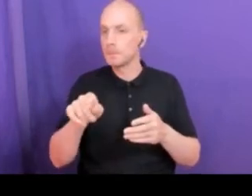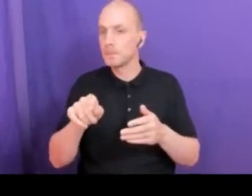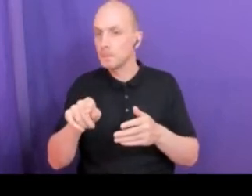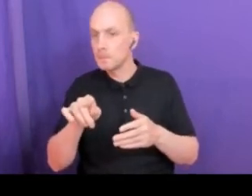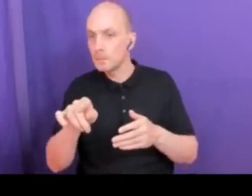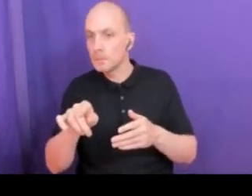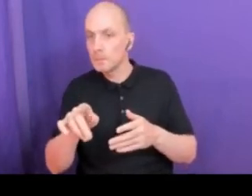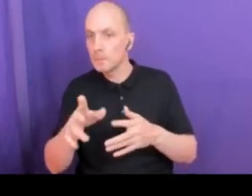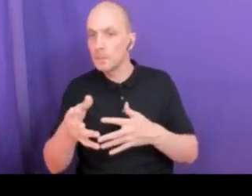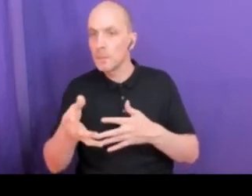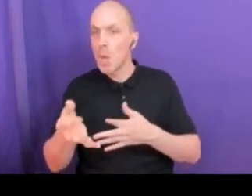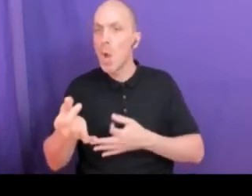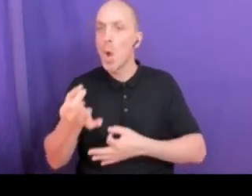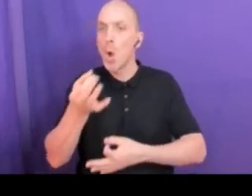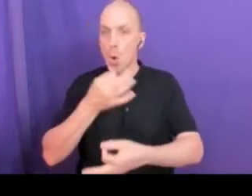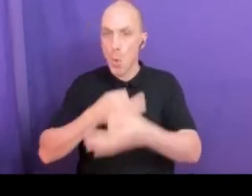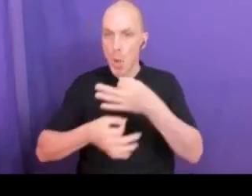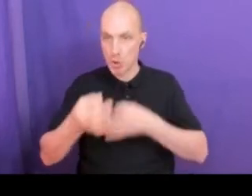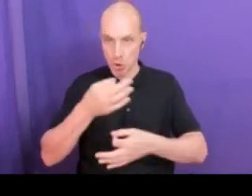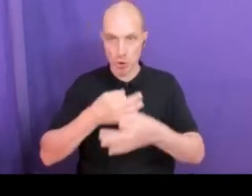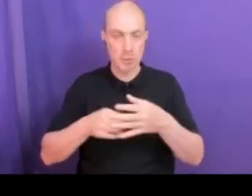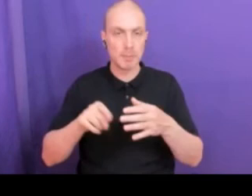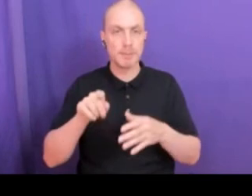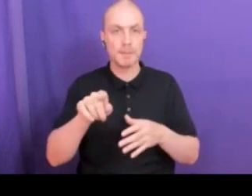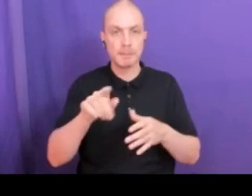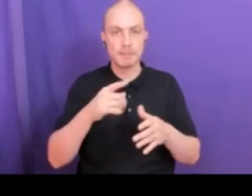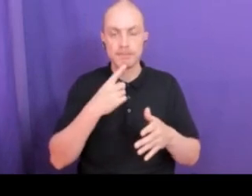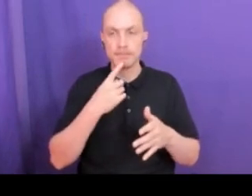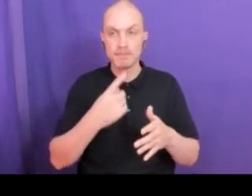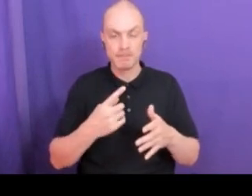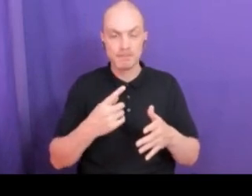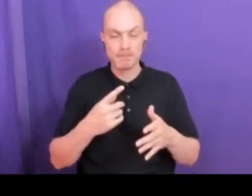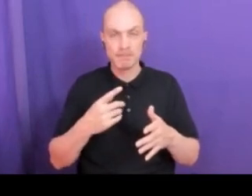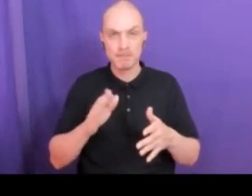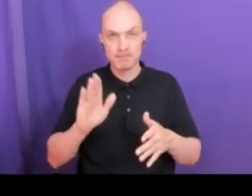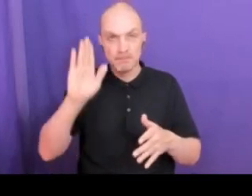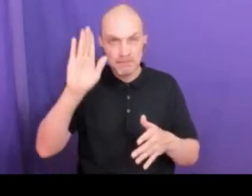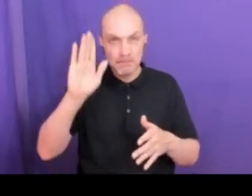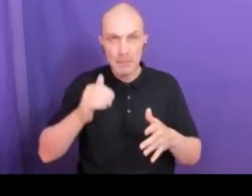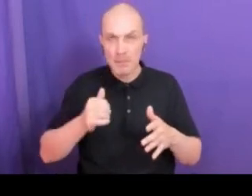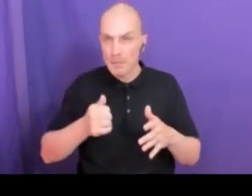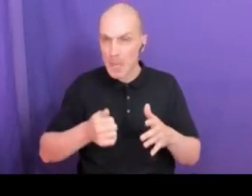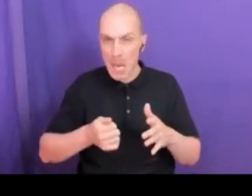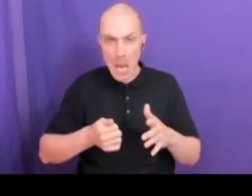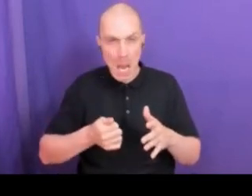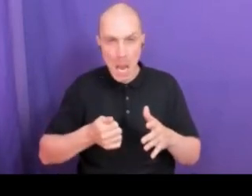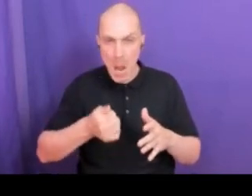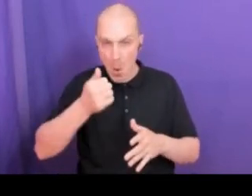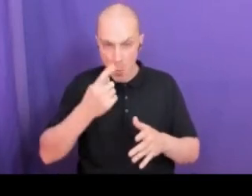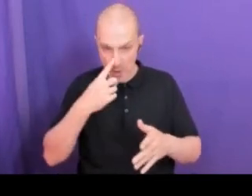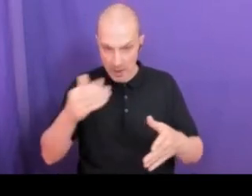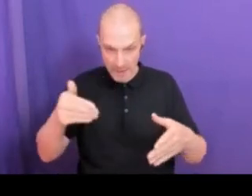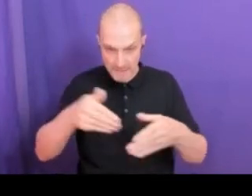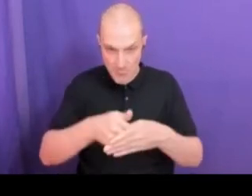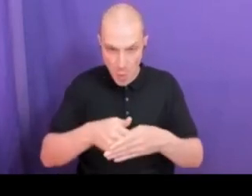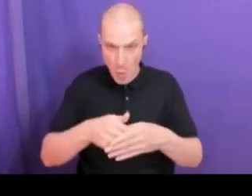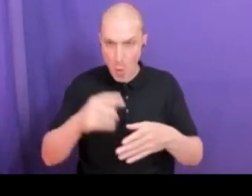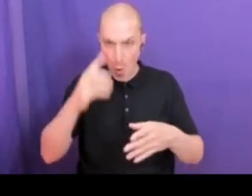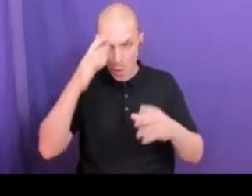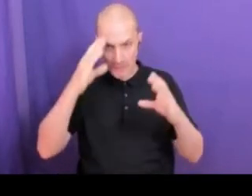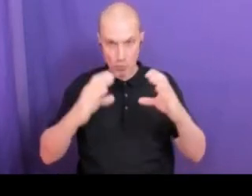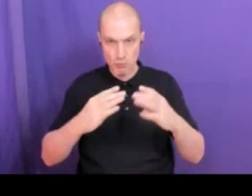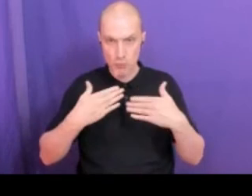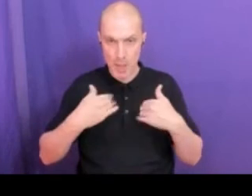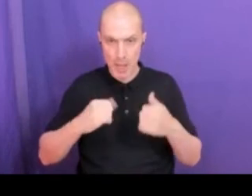into one, which is basically asking how can we get involved. So how can people get involved with the work of Brain Health Scotland? What can they do? Oh, what a